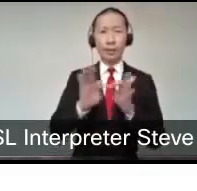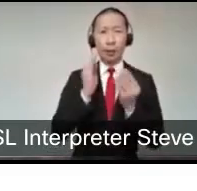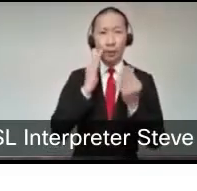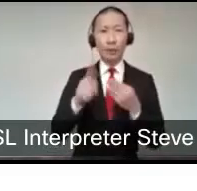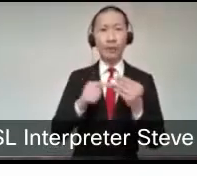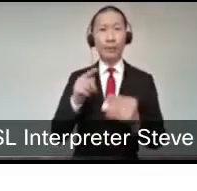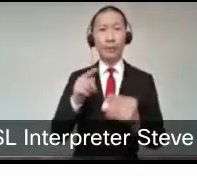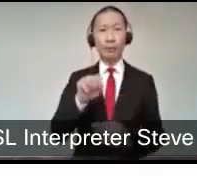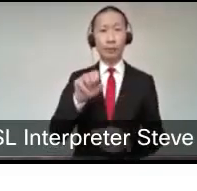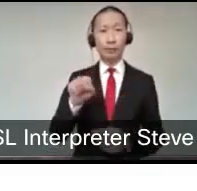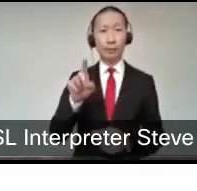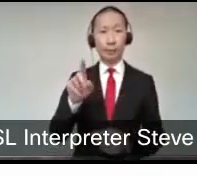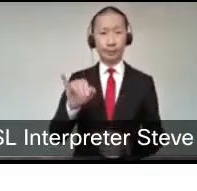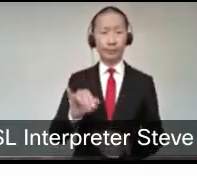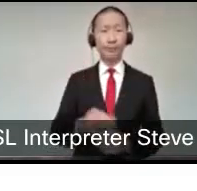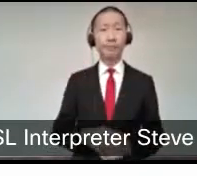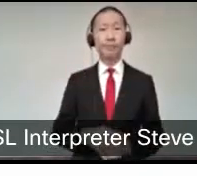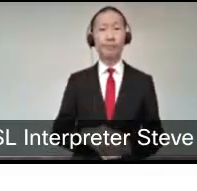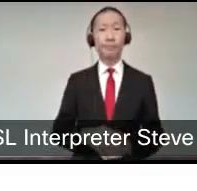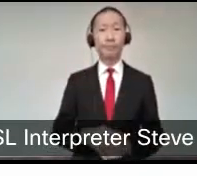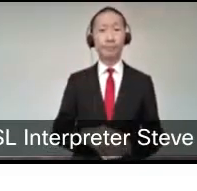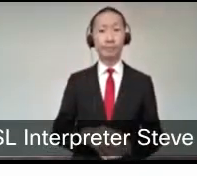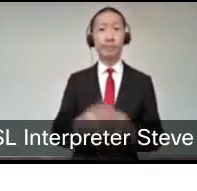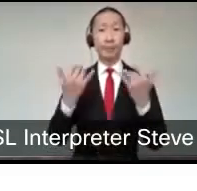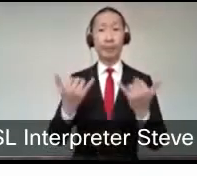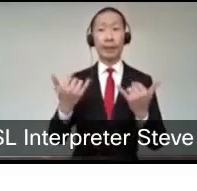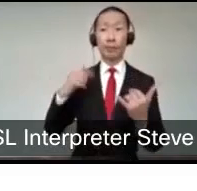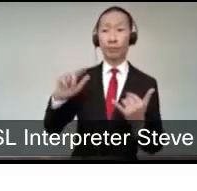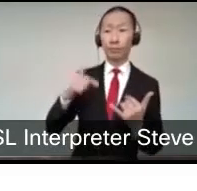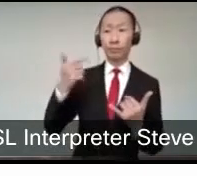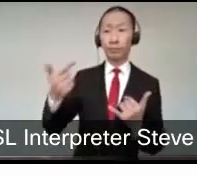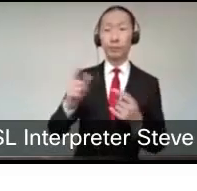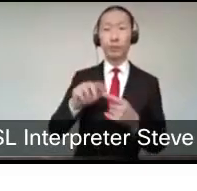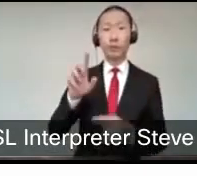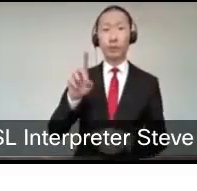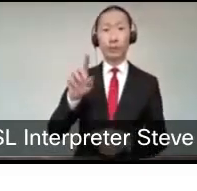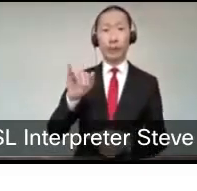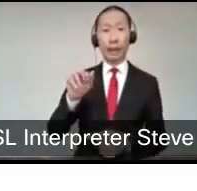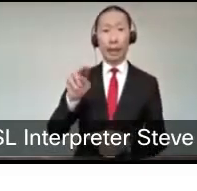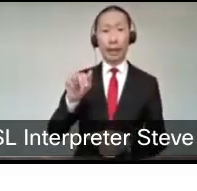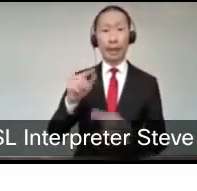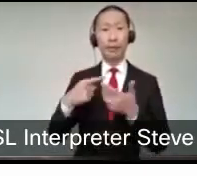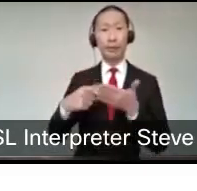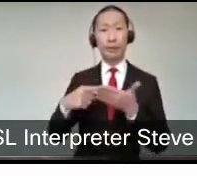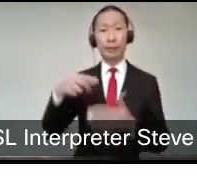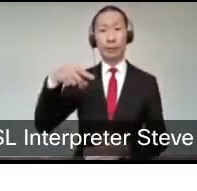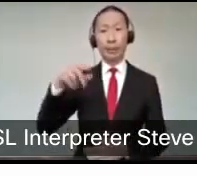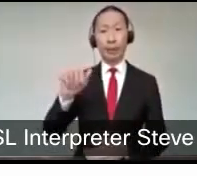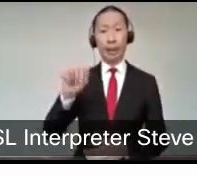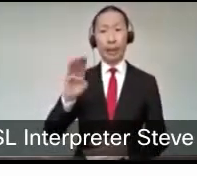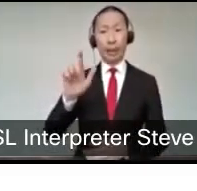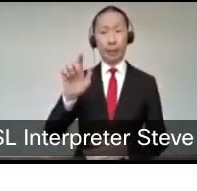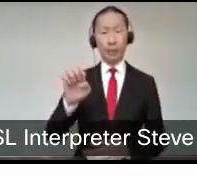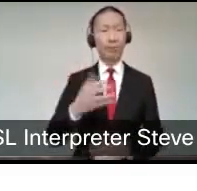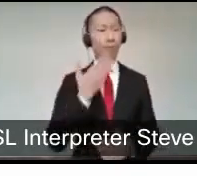Security disability. And I am now going to turn the call over to Diana to discuss PA-ABLE. Thank